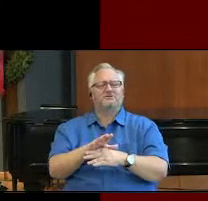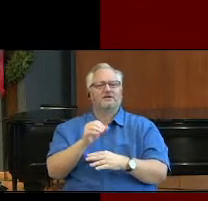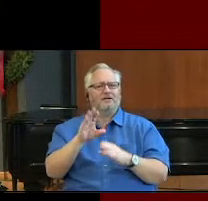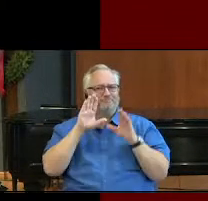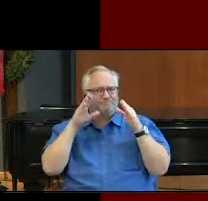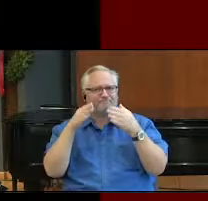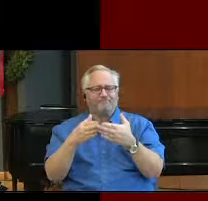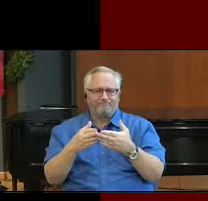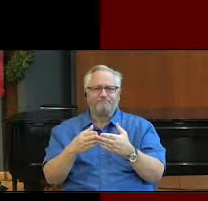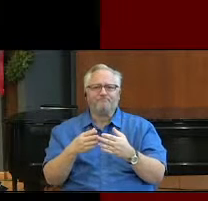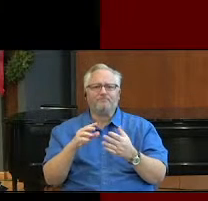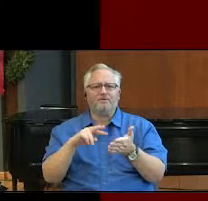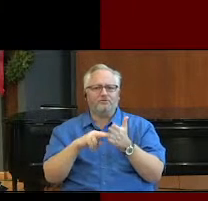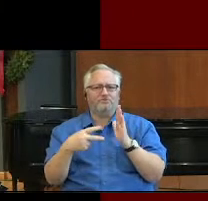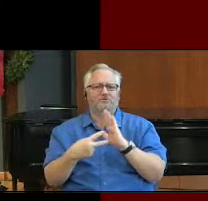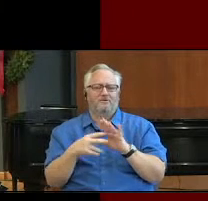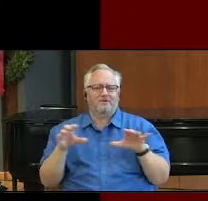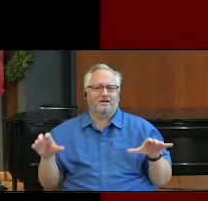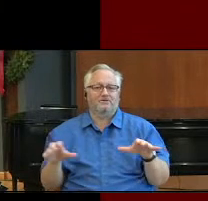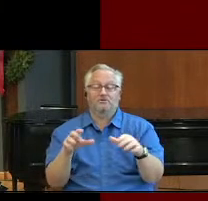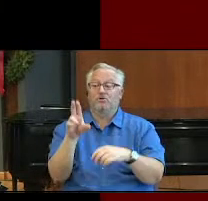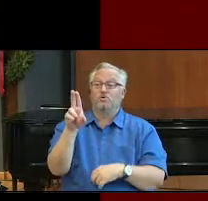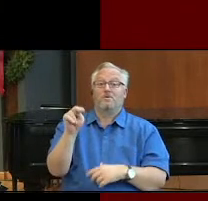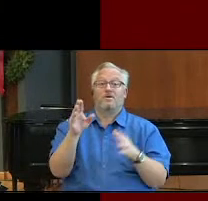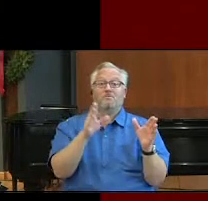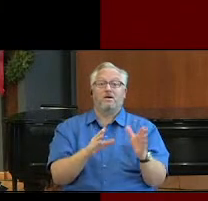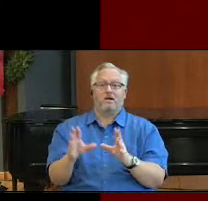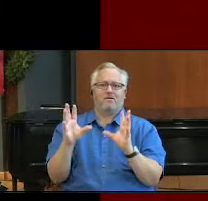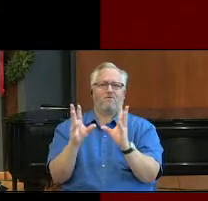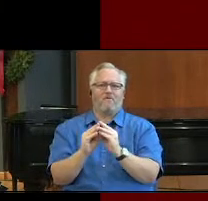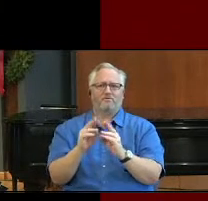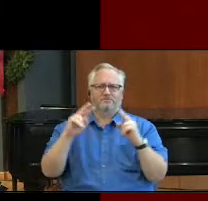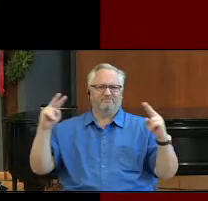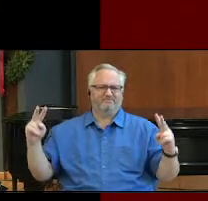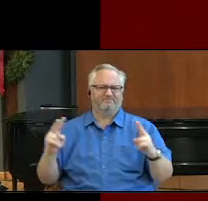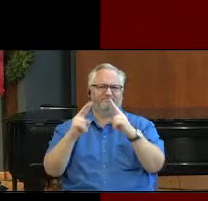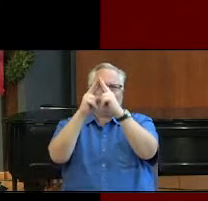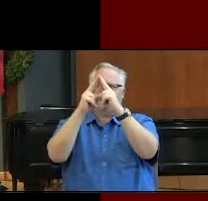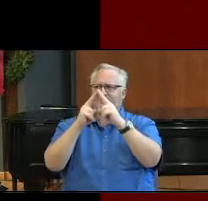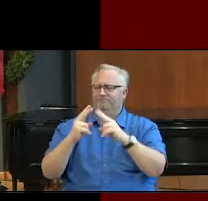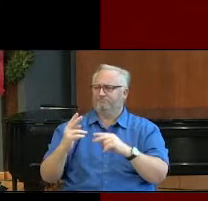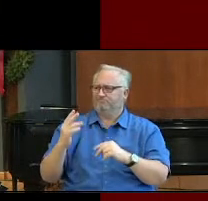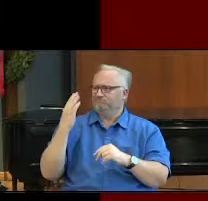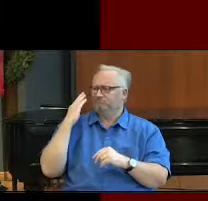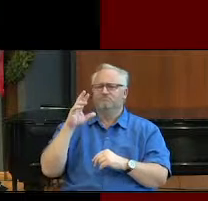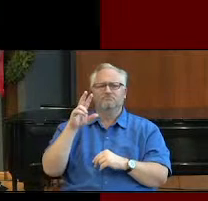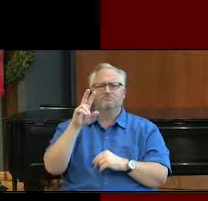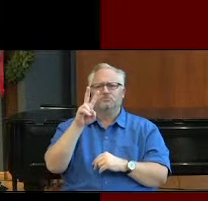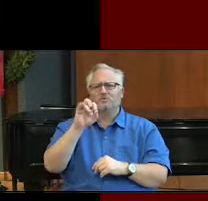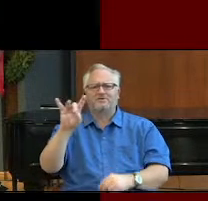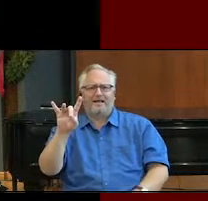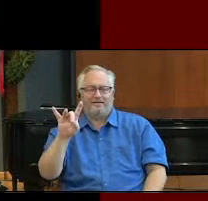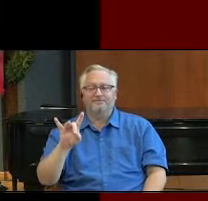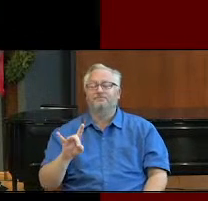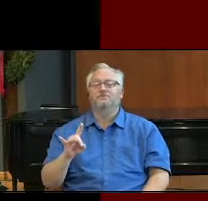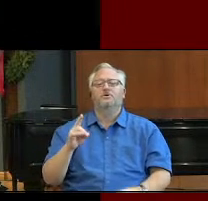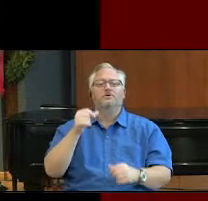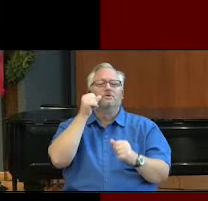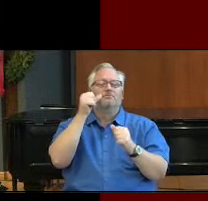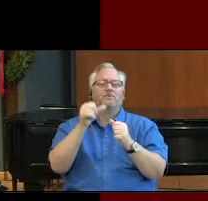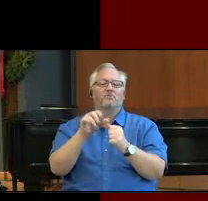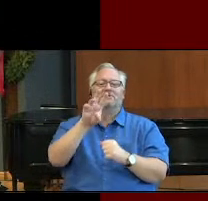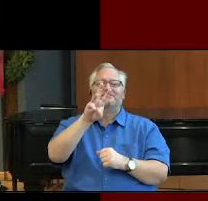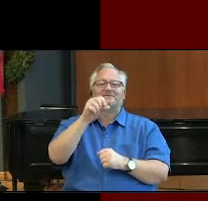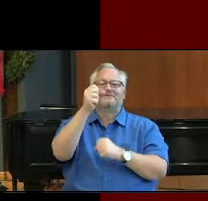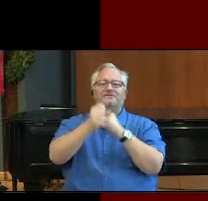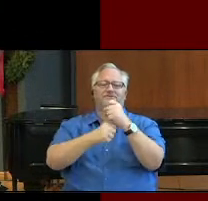action. The UN was planning a conference in Paris, this is 2008, to commemorate the